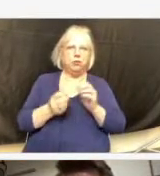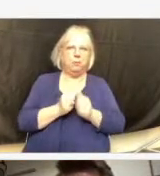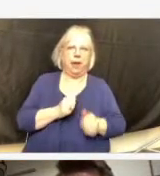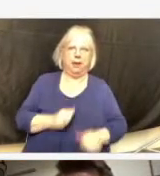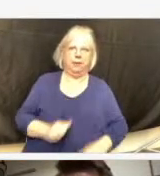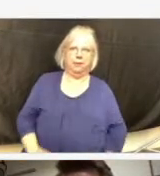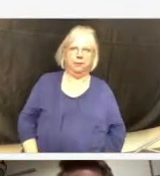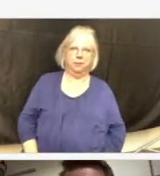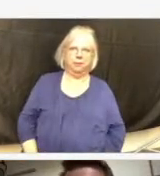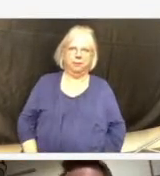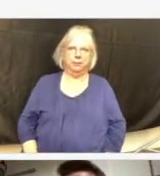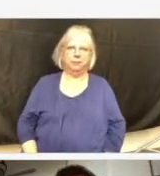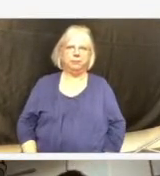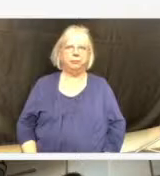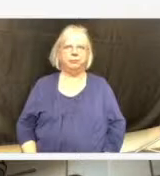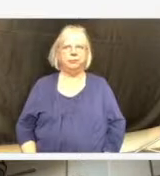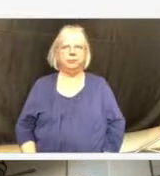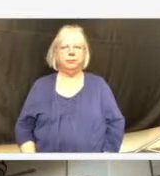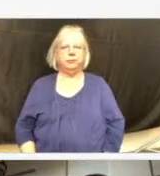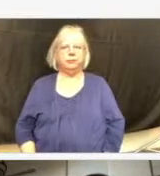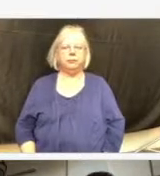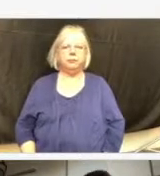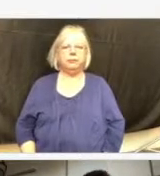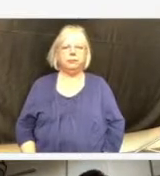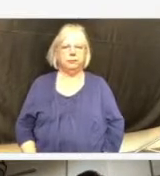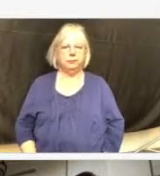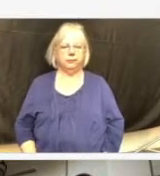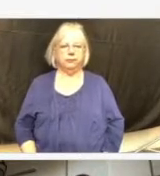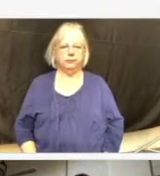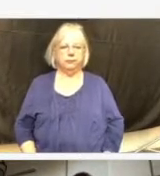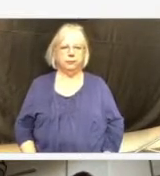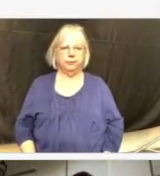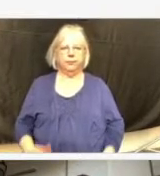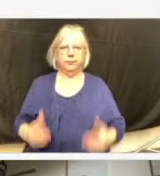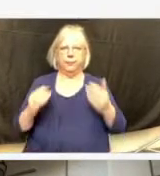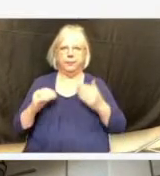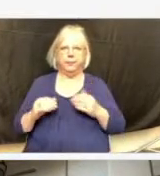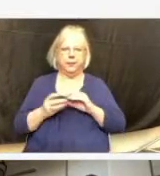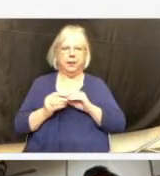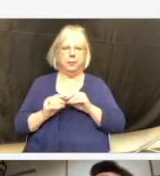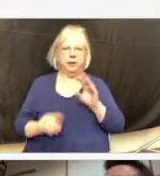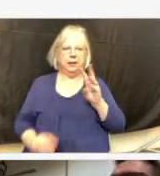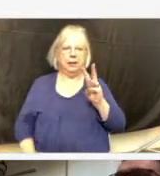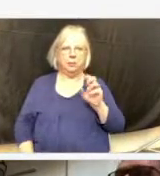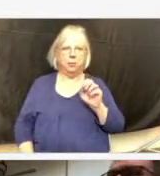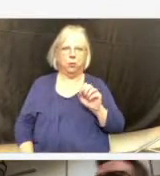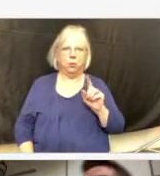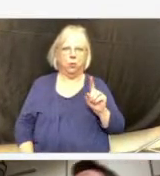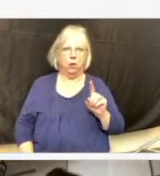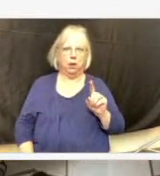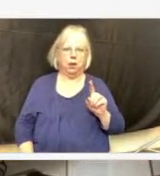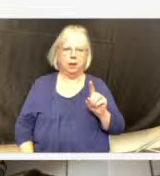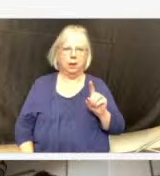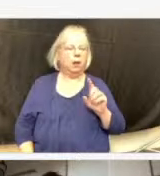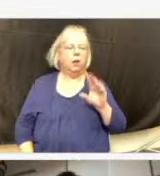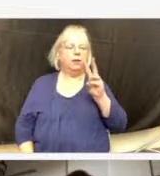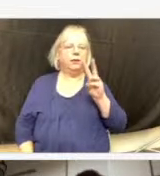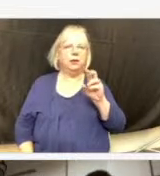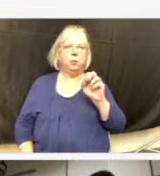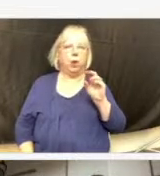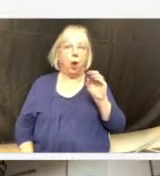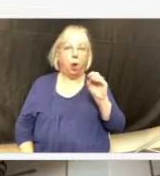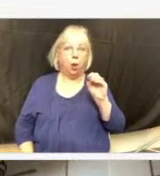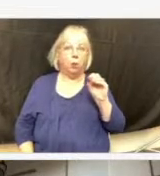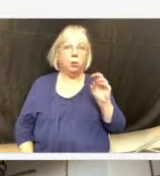you. And now we'll have item 6.1 or 6 and 6.1,